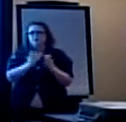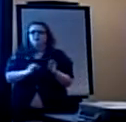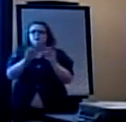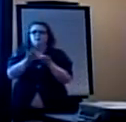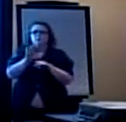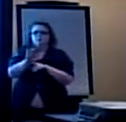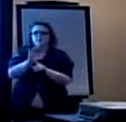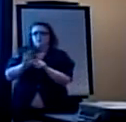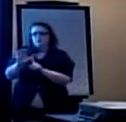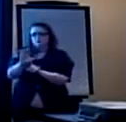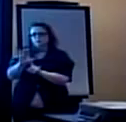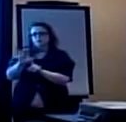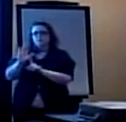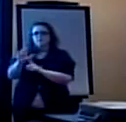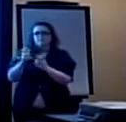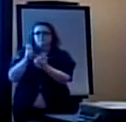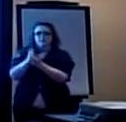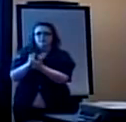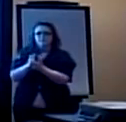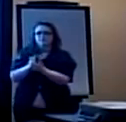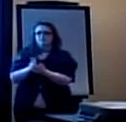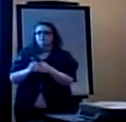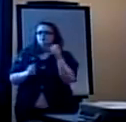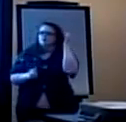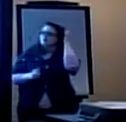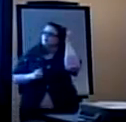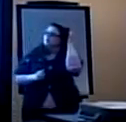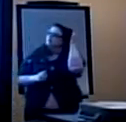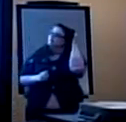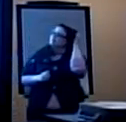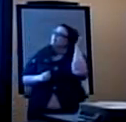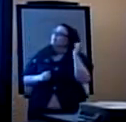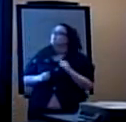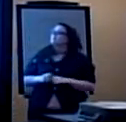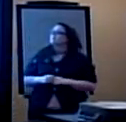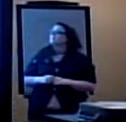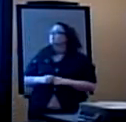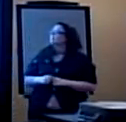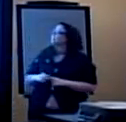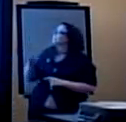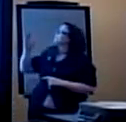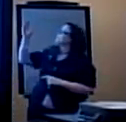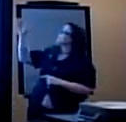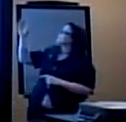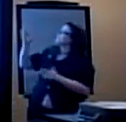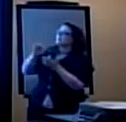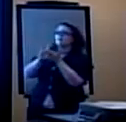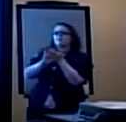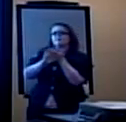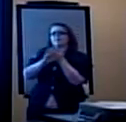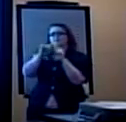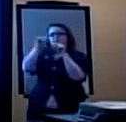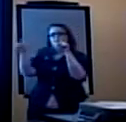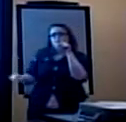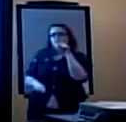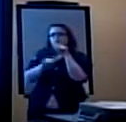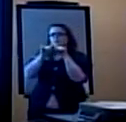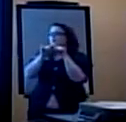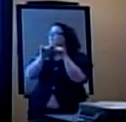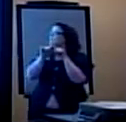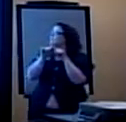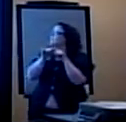towards your different ways of learning can be useful. The medicine wheel is, and this is put up by Eileen Anton, is one example